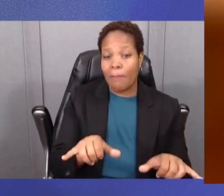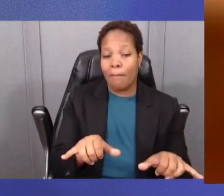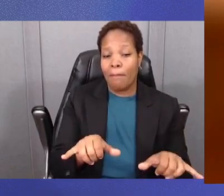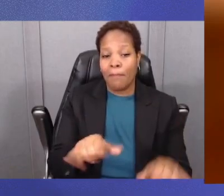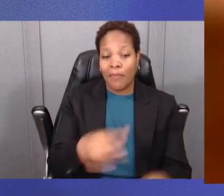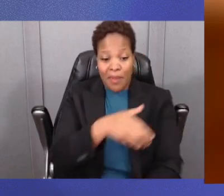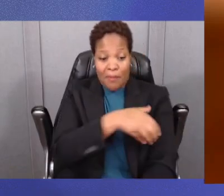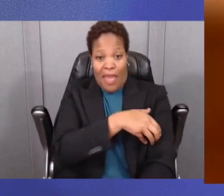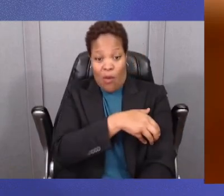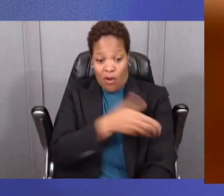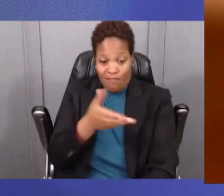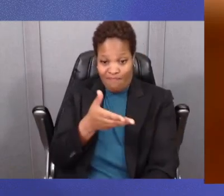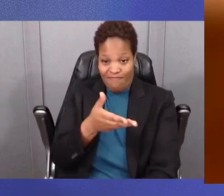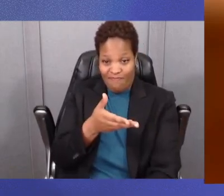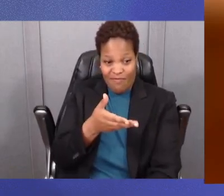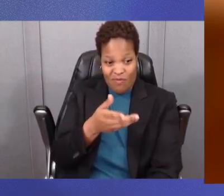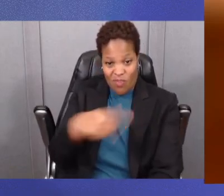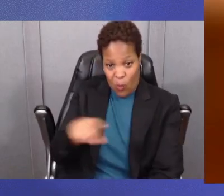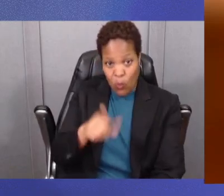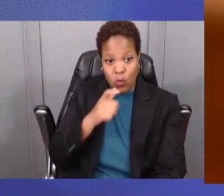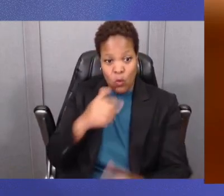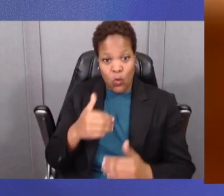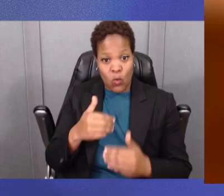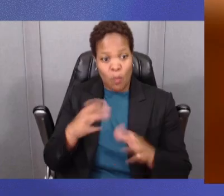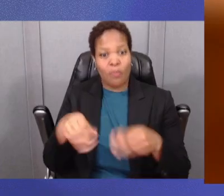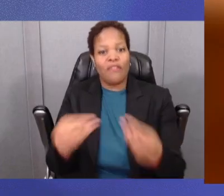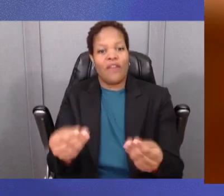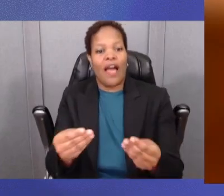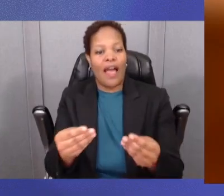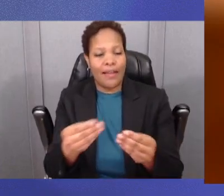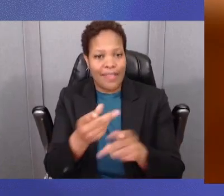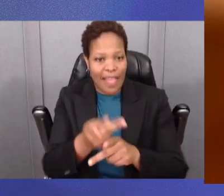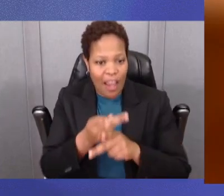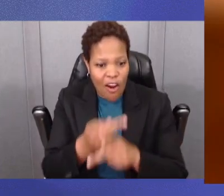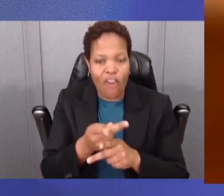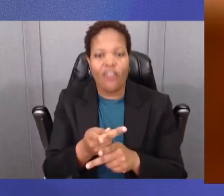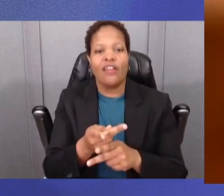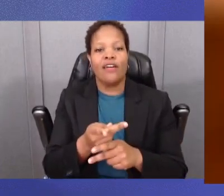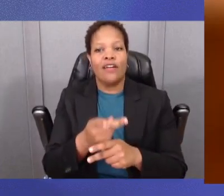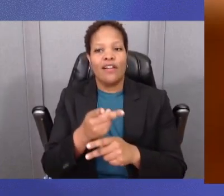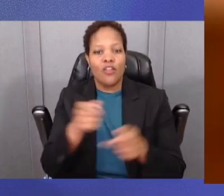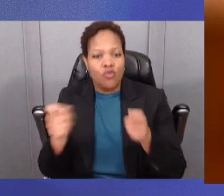gave care, assumed to be beneficent, in control of knowledge, and